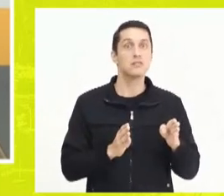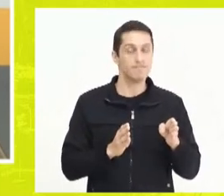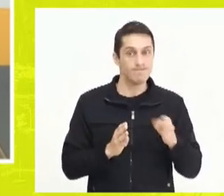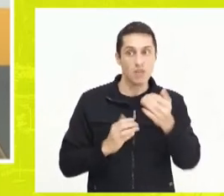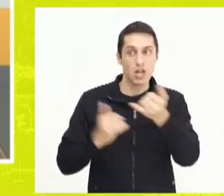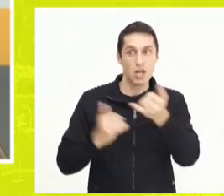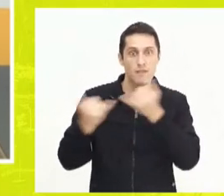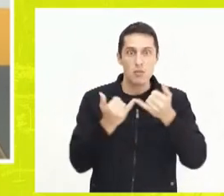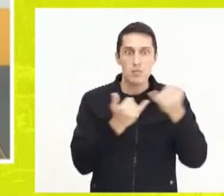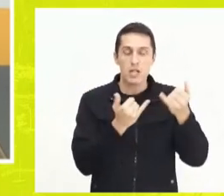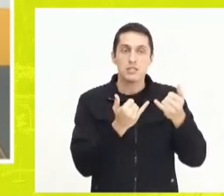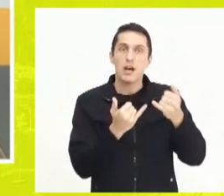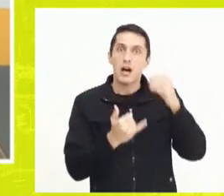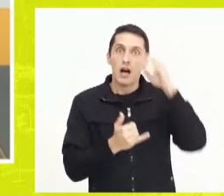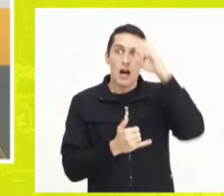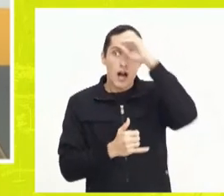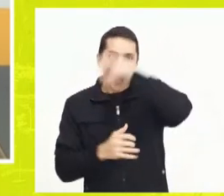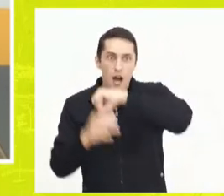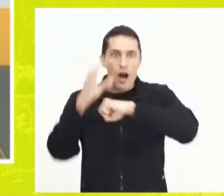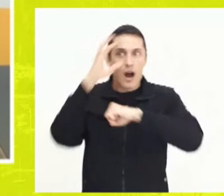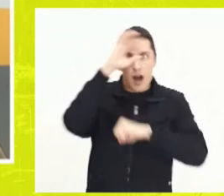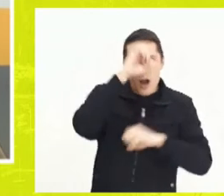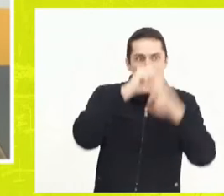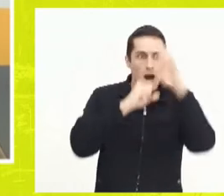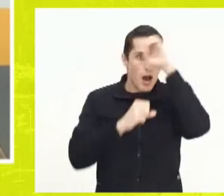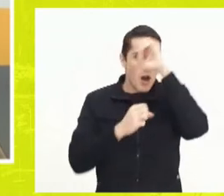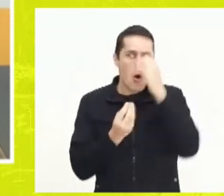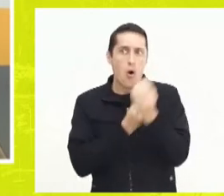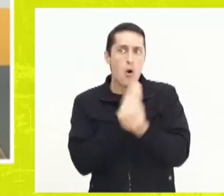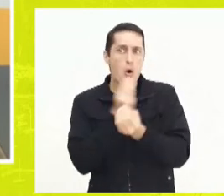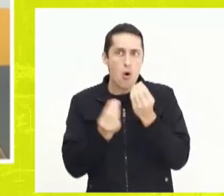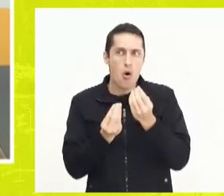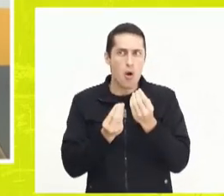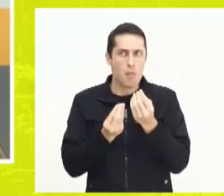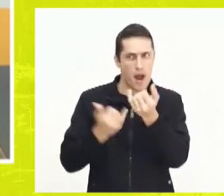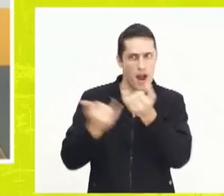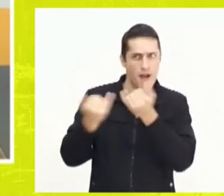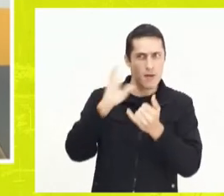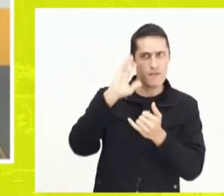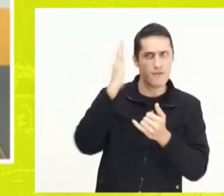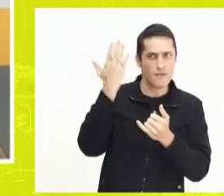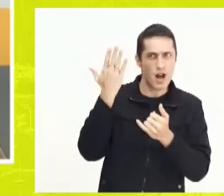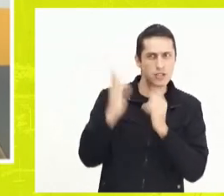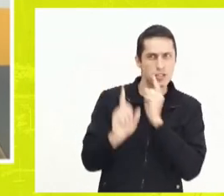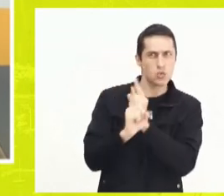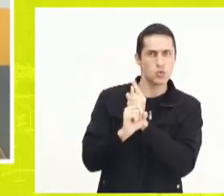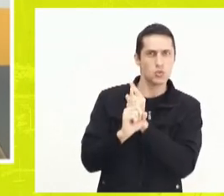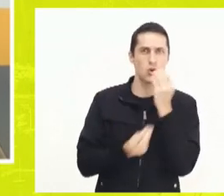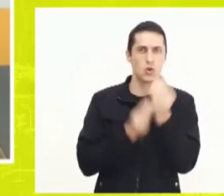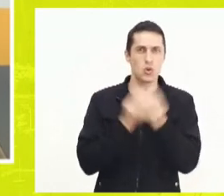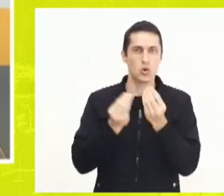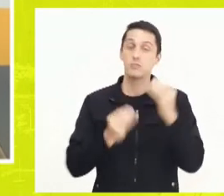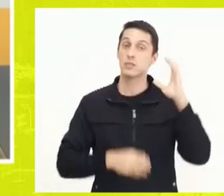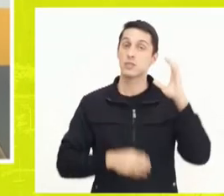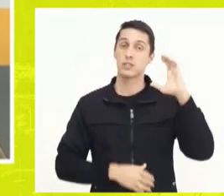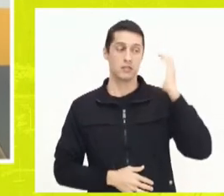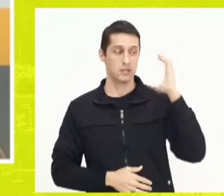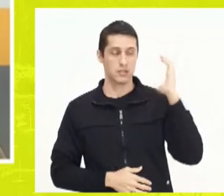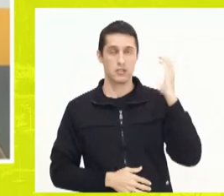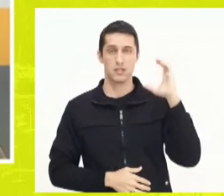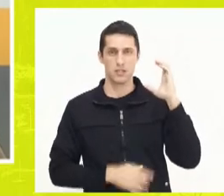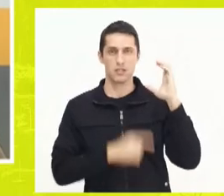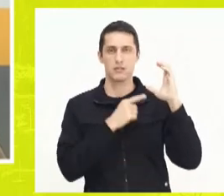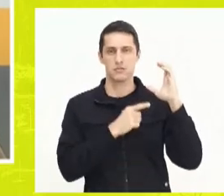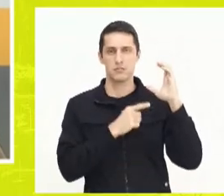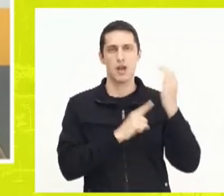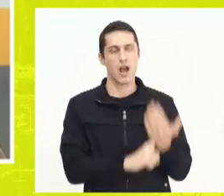is actually making us to lead with this phenomenon in a better way it's easier for